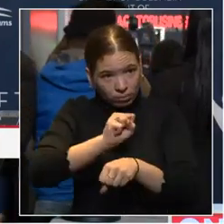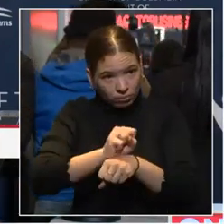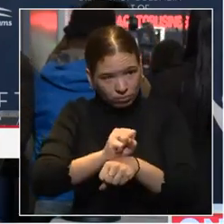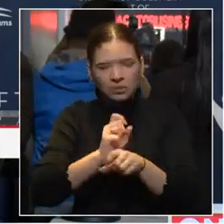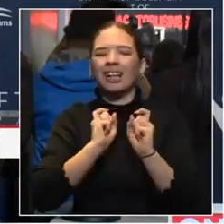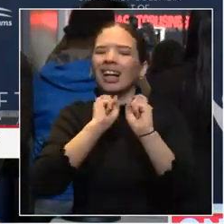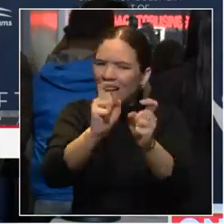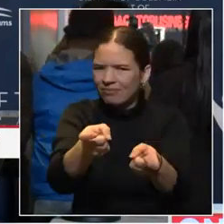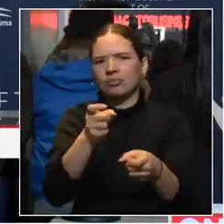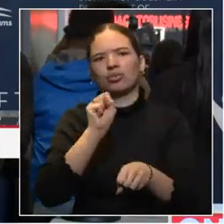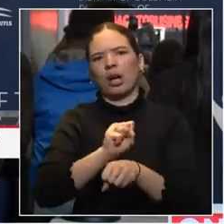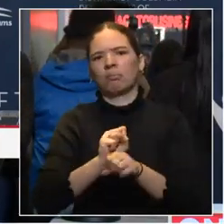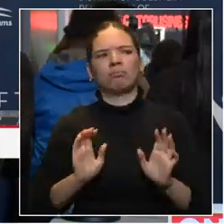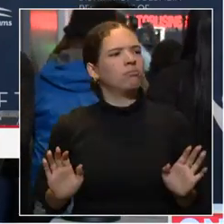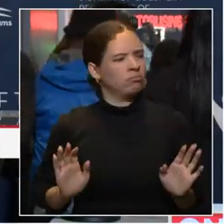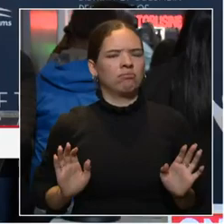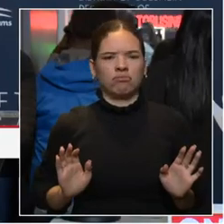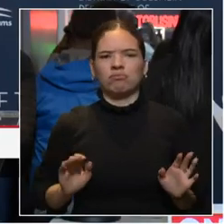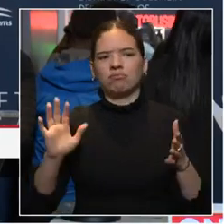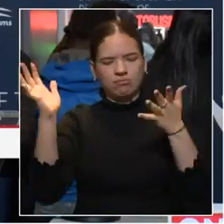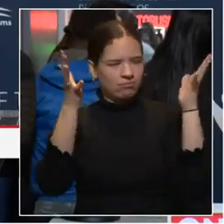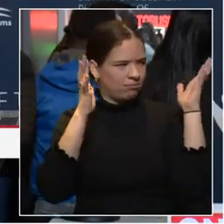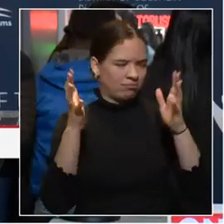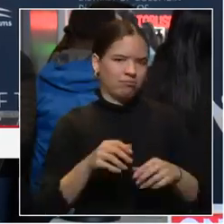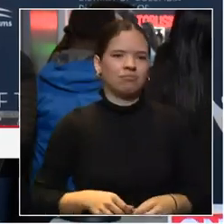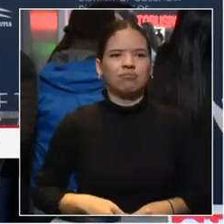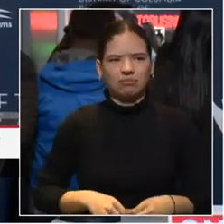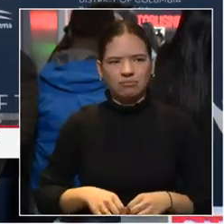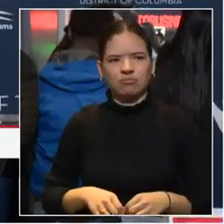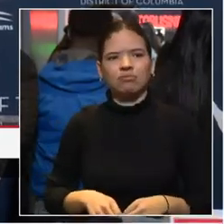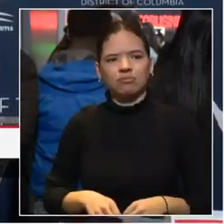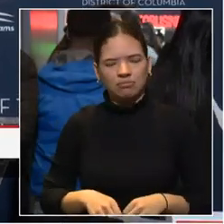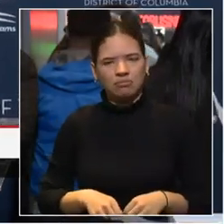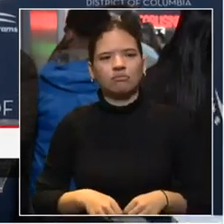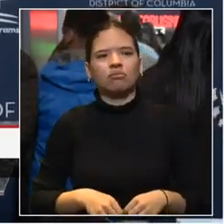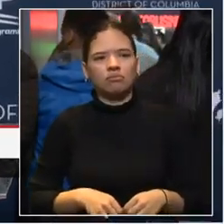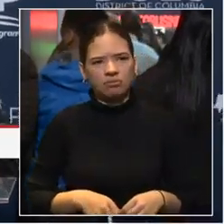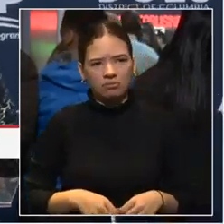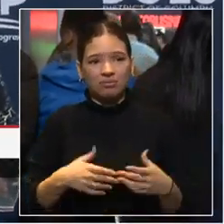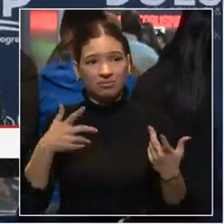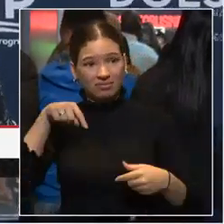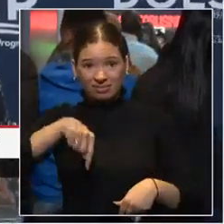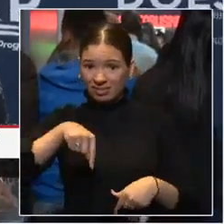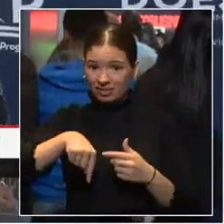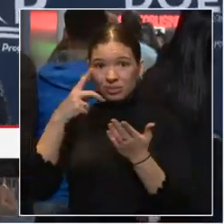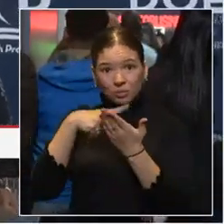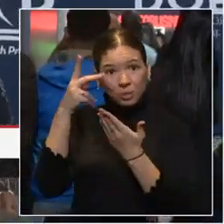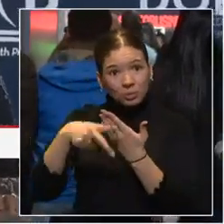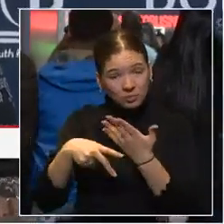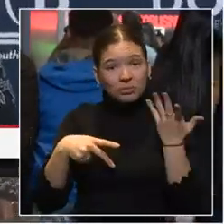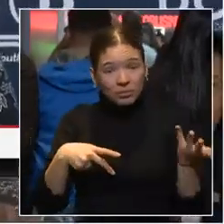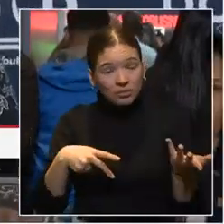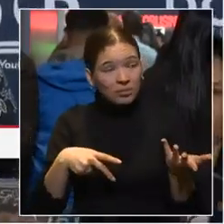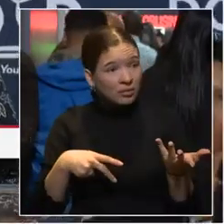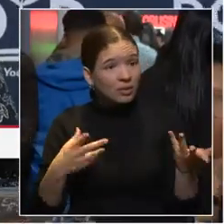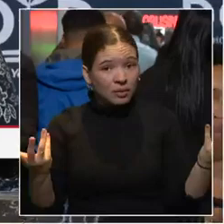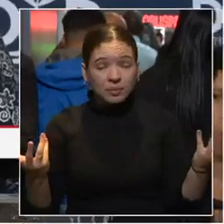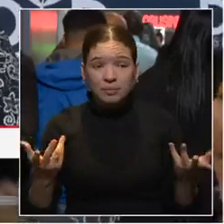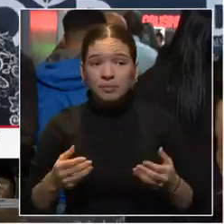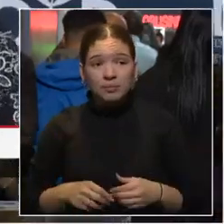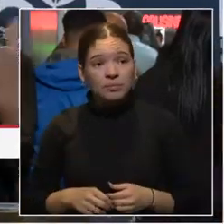And as a result of that, this job, this program that you're in, this program that our mayor signed